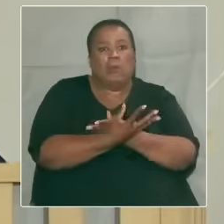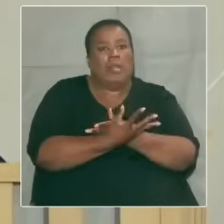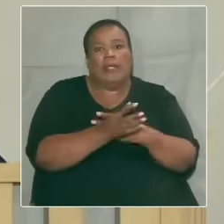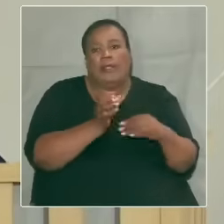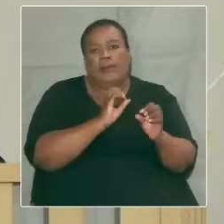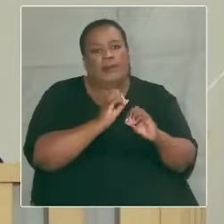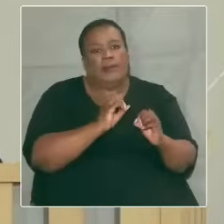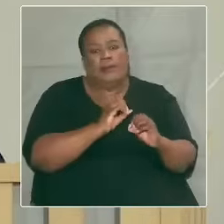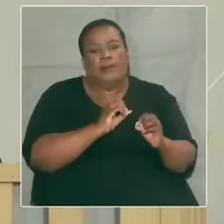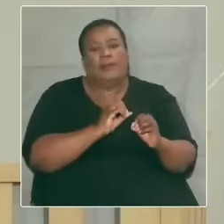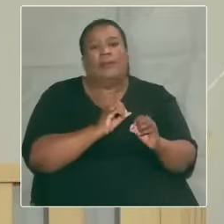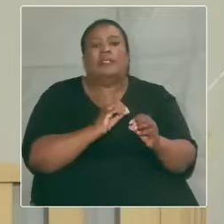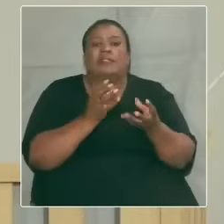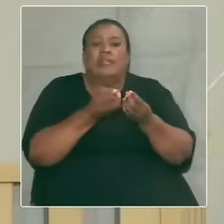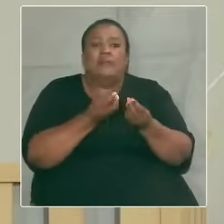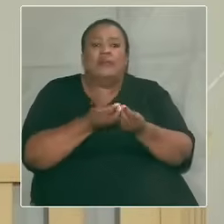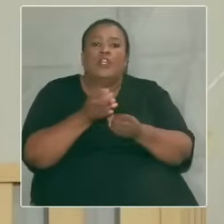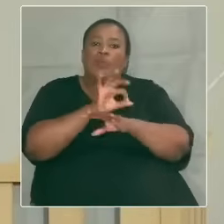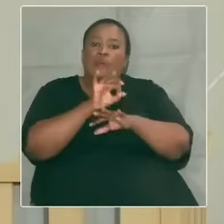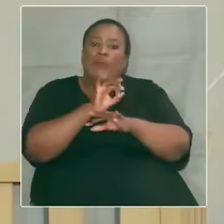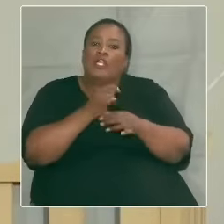something that will still be done.